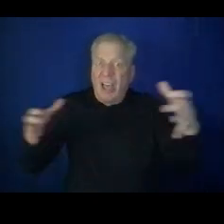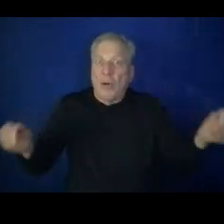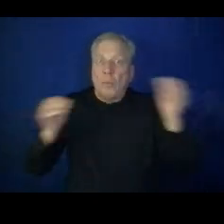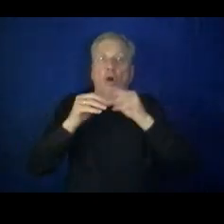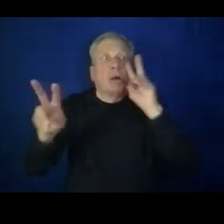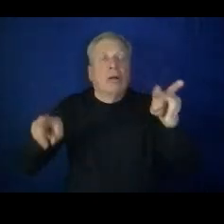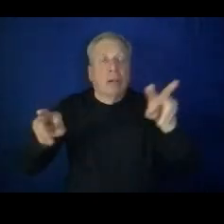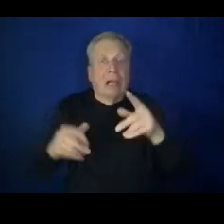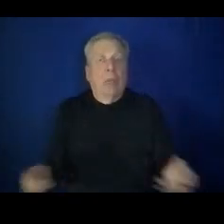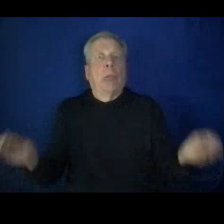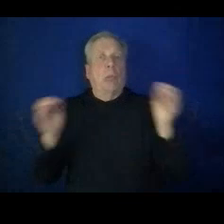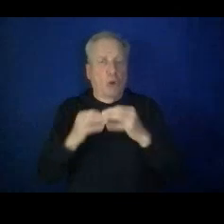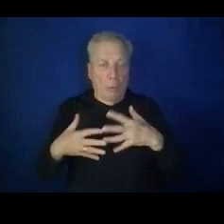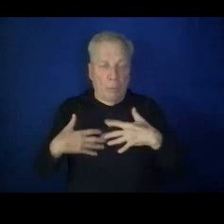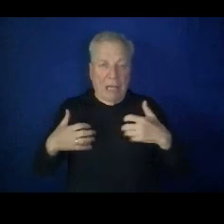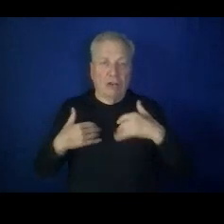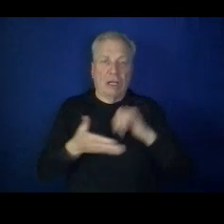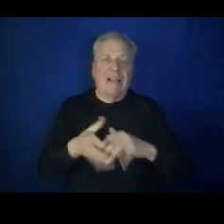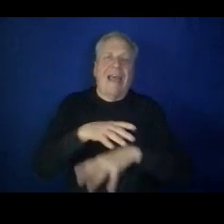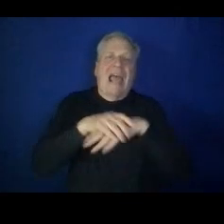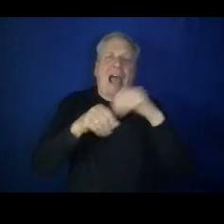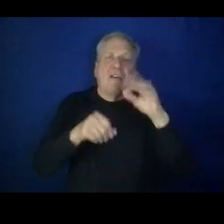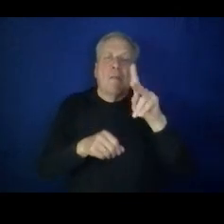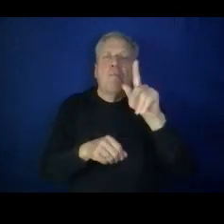of bears well outside of the park boundary now.